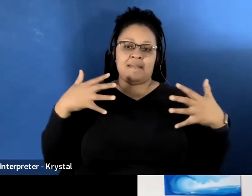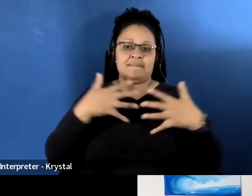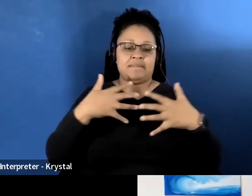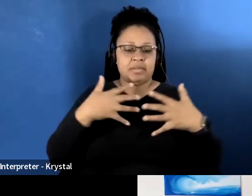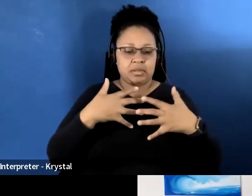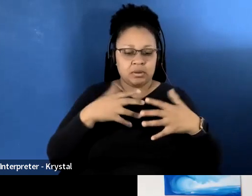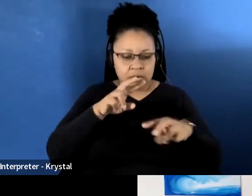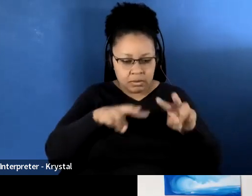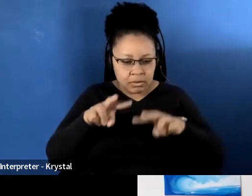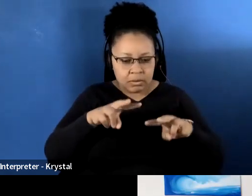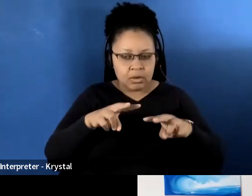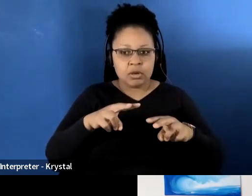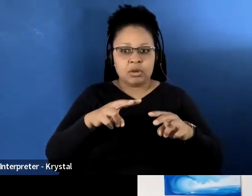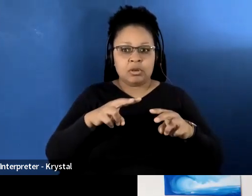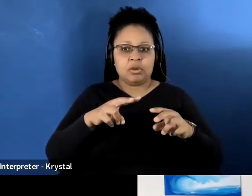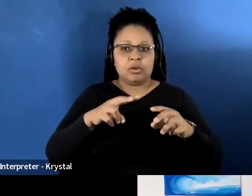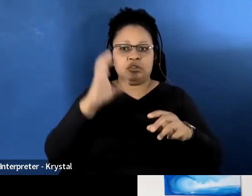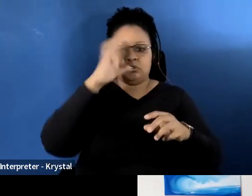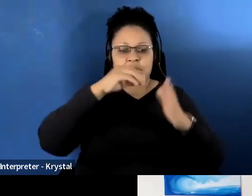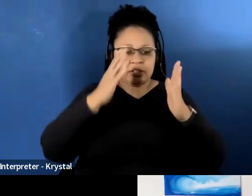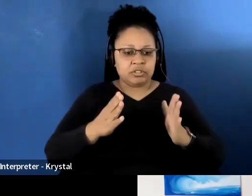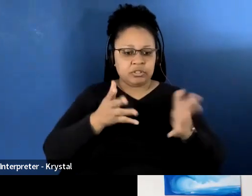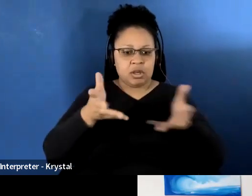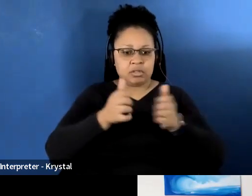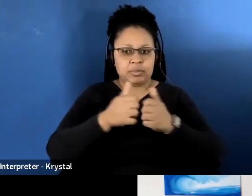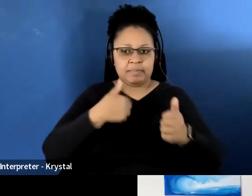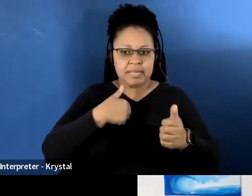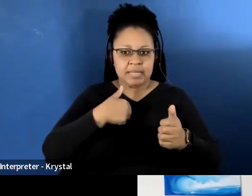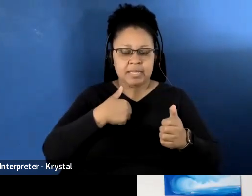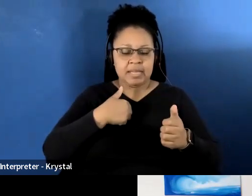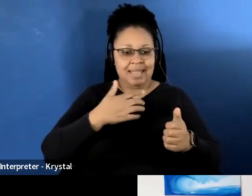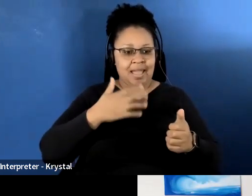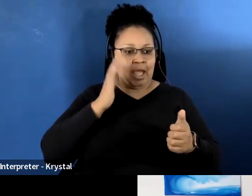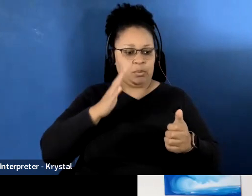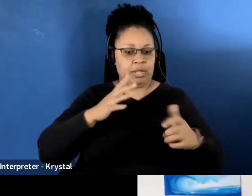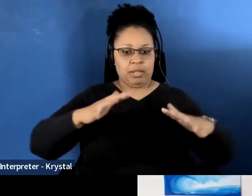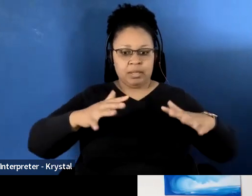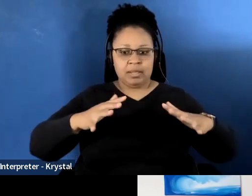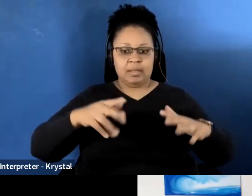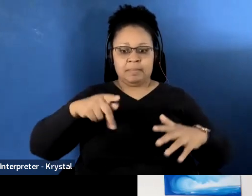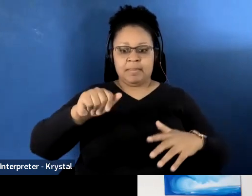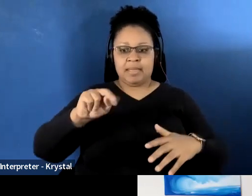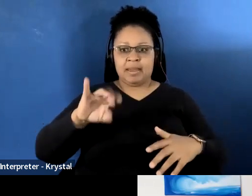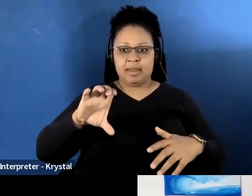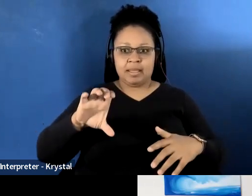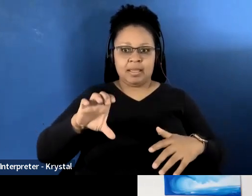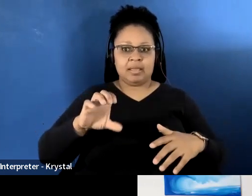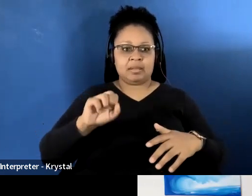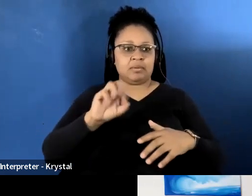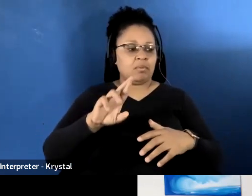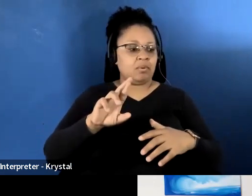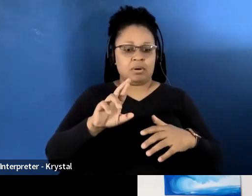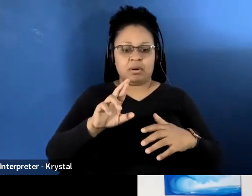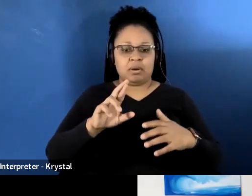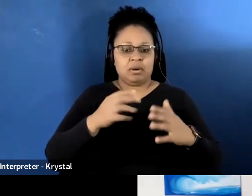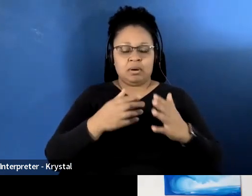like when a stranger talks to me and I'm afraid I'm in a panic or someone is following, that is a scary thing. And